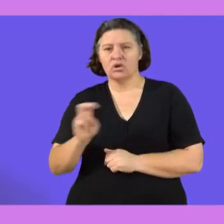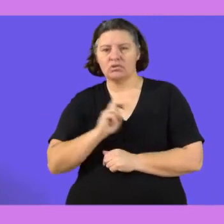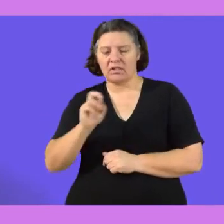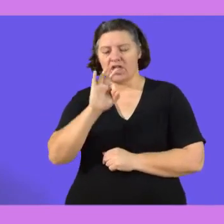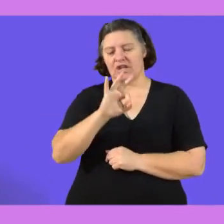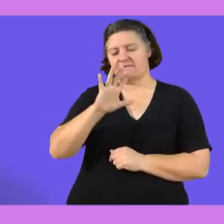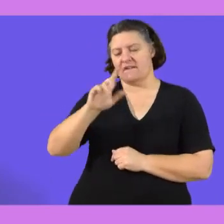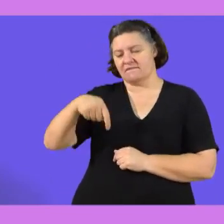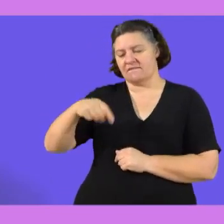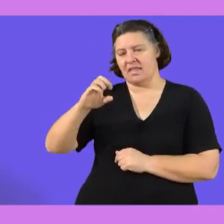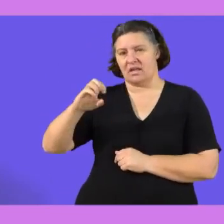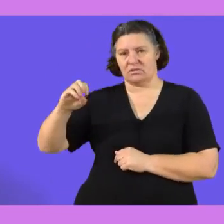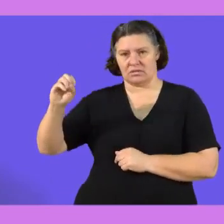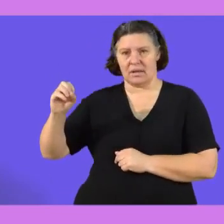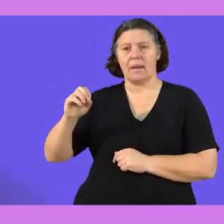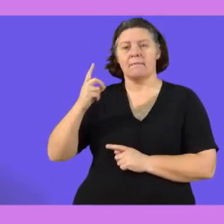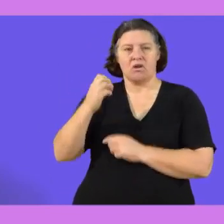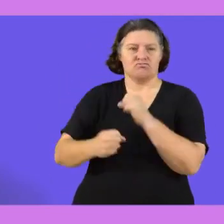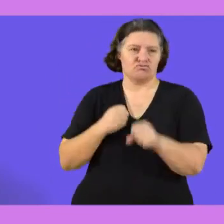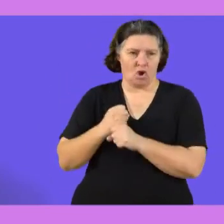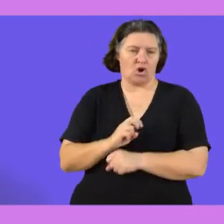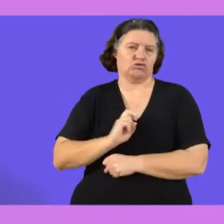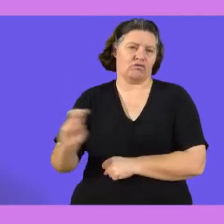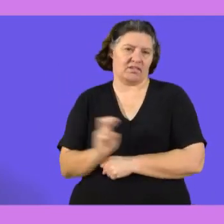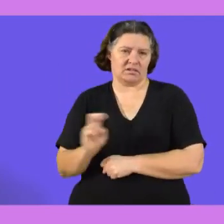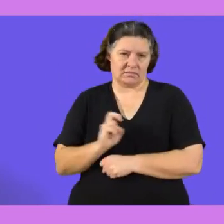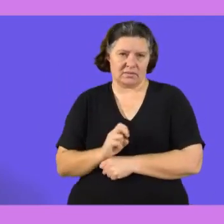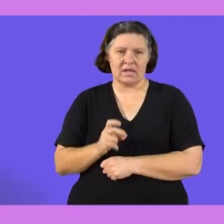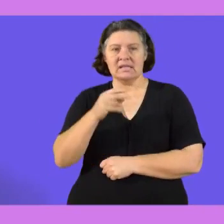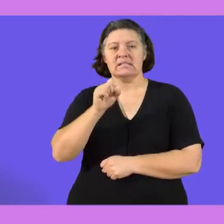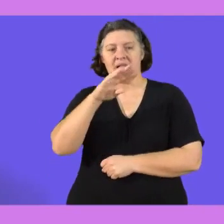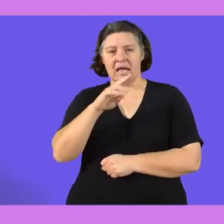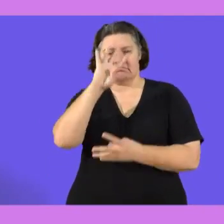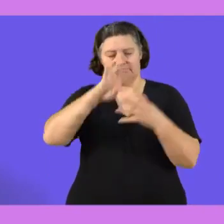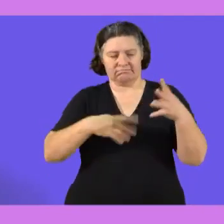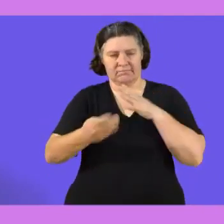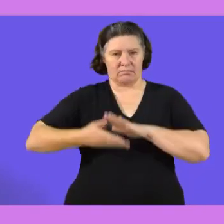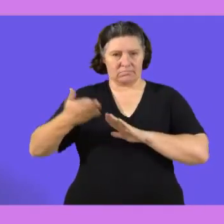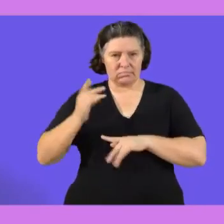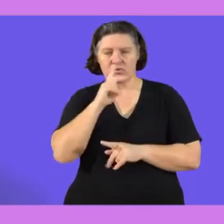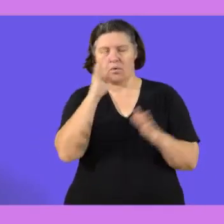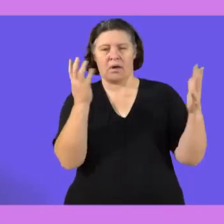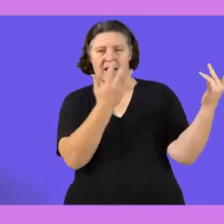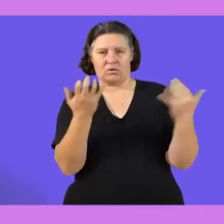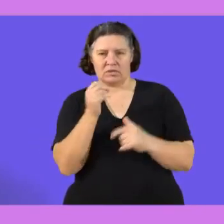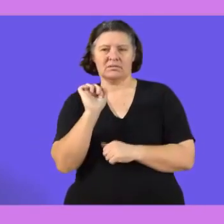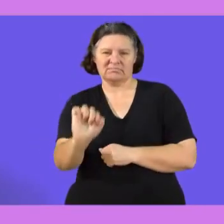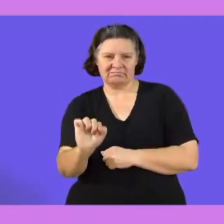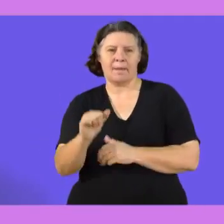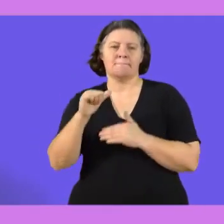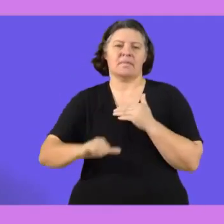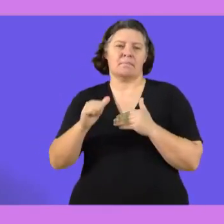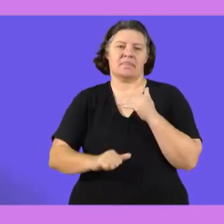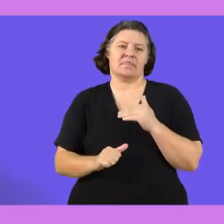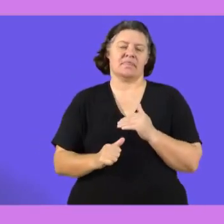198,599 Rand. He travels approximately 35,000 kilometers per annum. Use the SARS running cost table